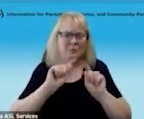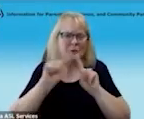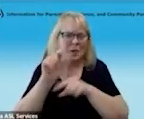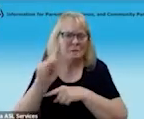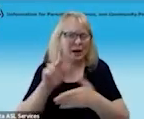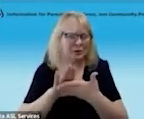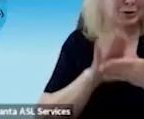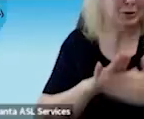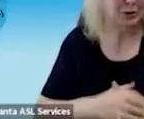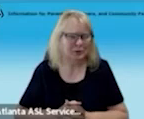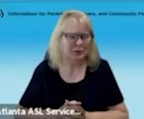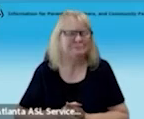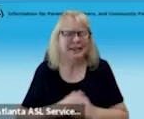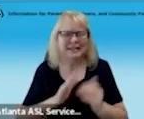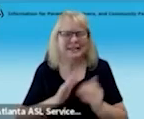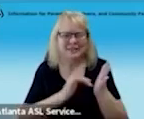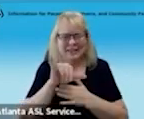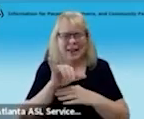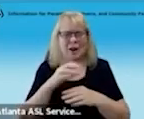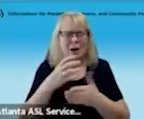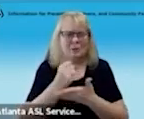vaccines, especially ahead of the back to school season.